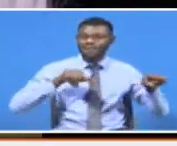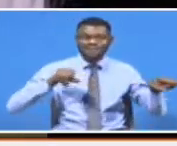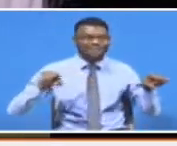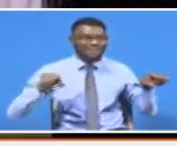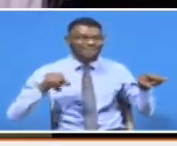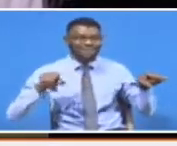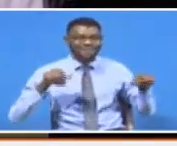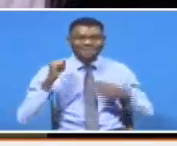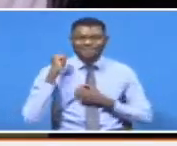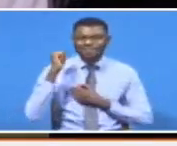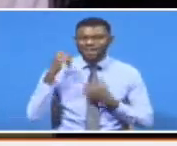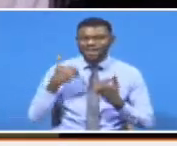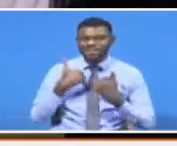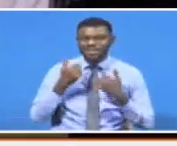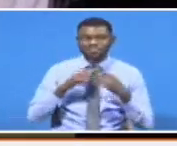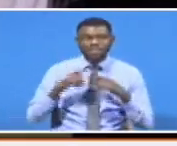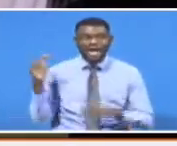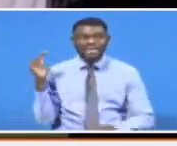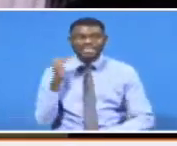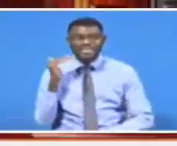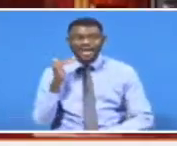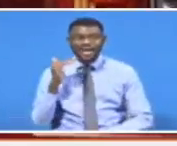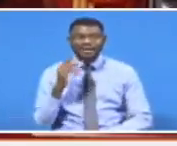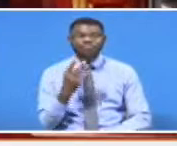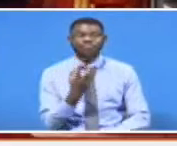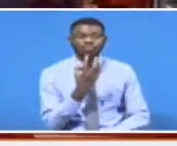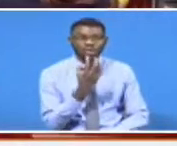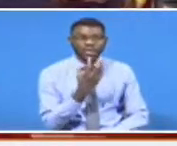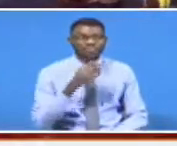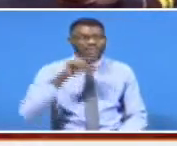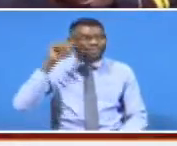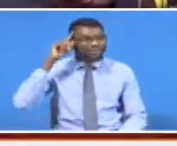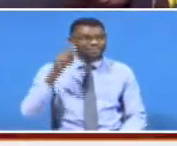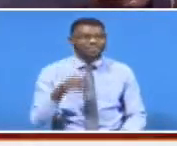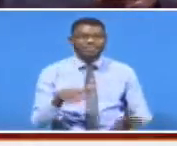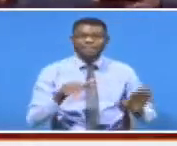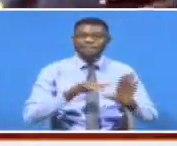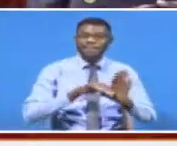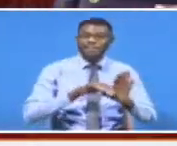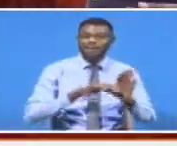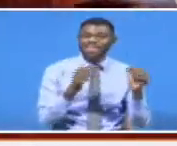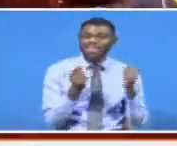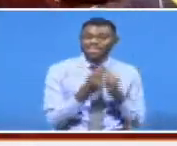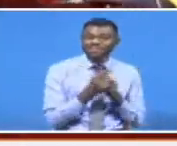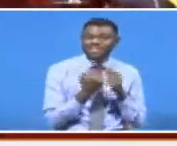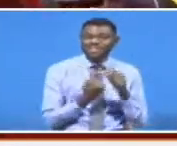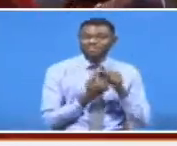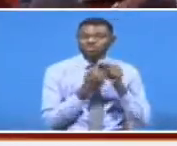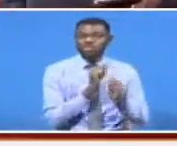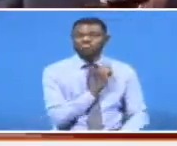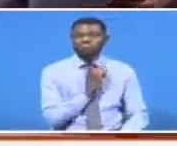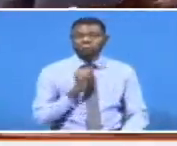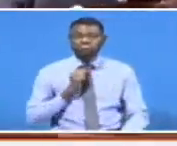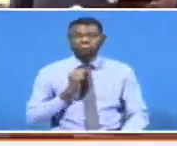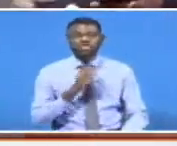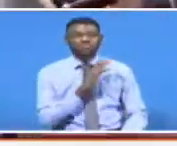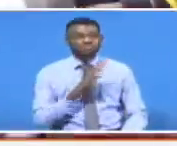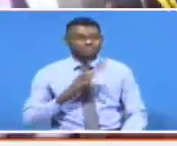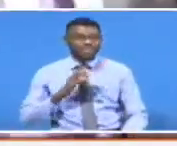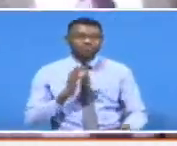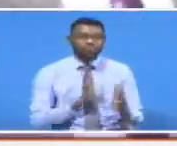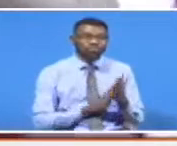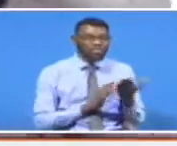know we as Siaya is an ODM government. The 11-member Special Senate Committee recommended the removal of